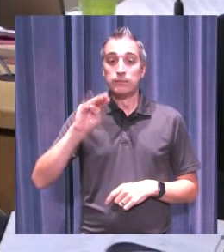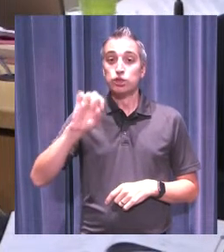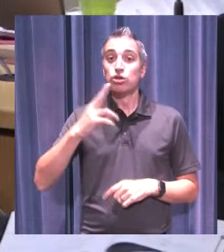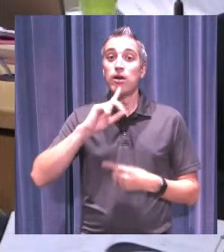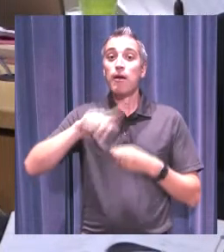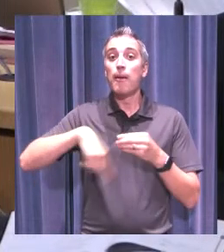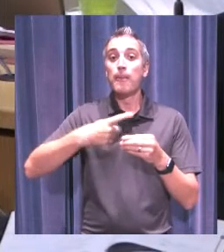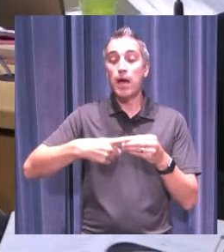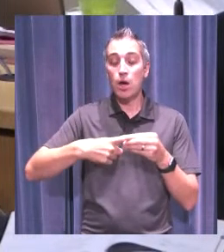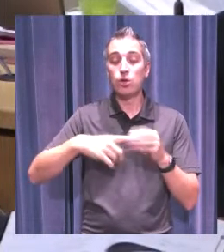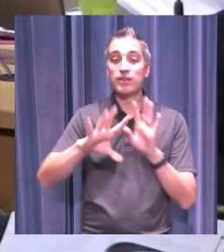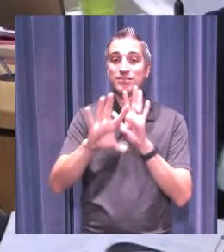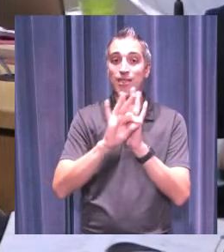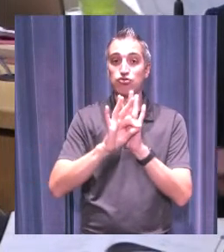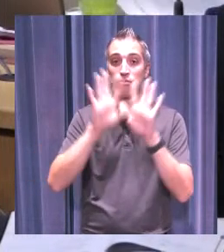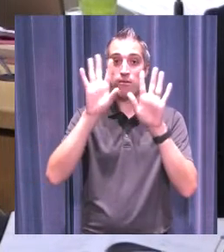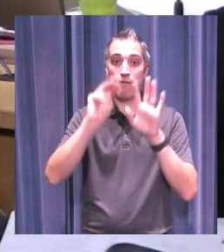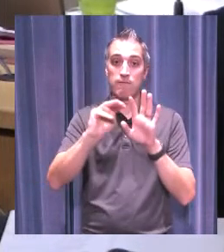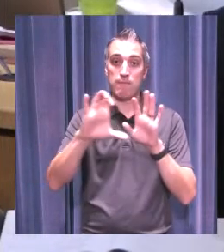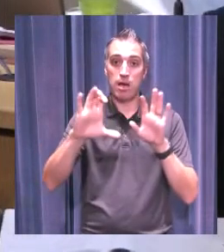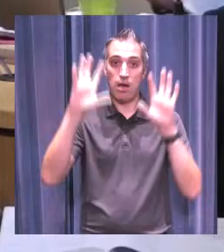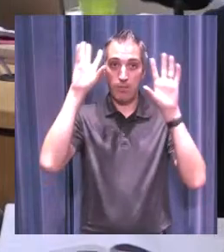Mott president.